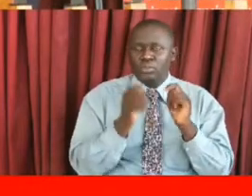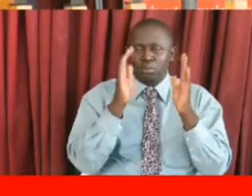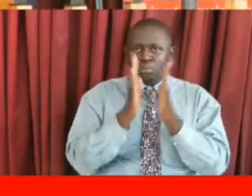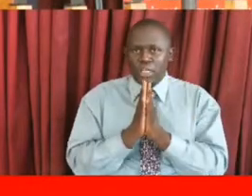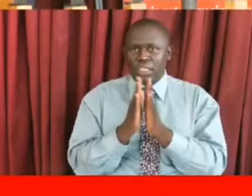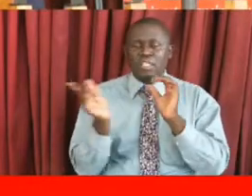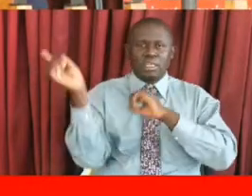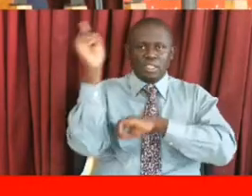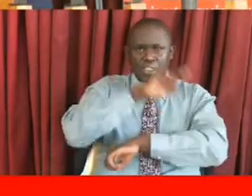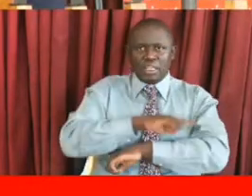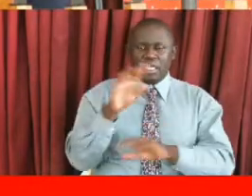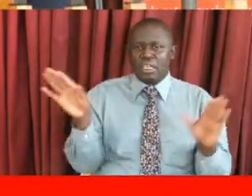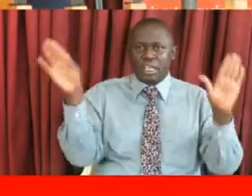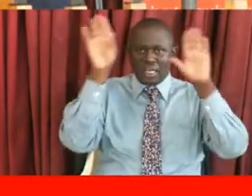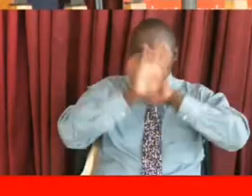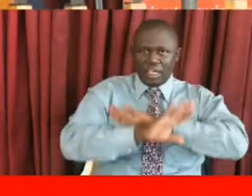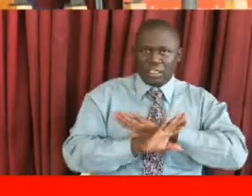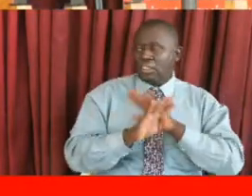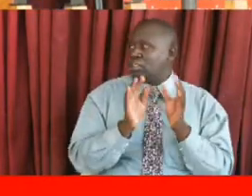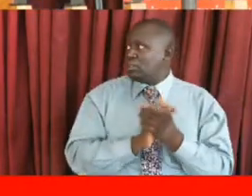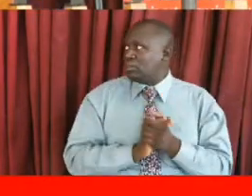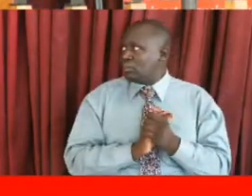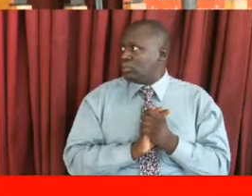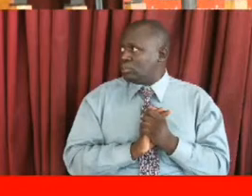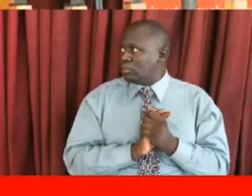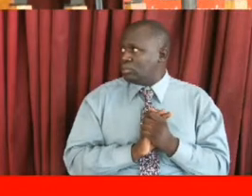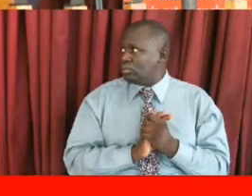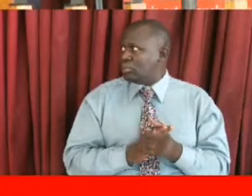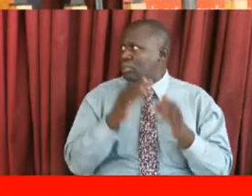temp I don't sit in silent